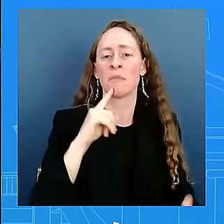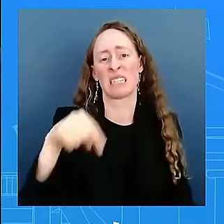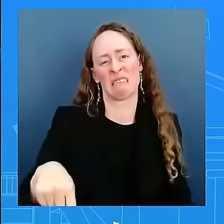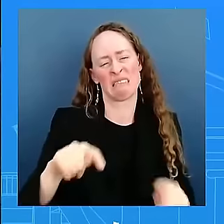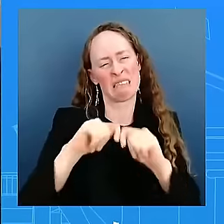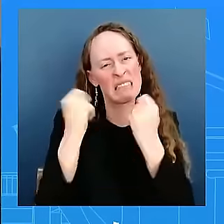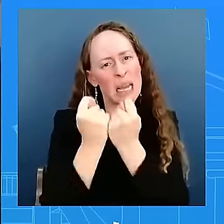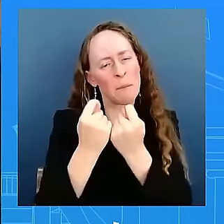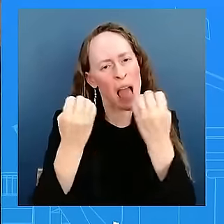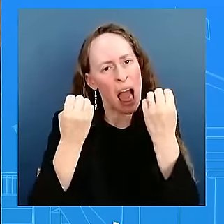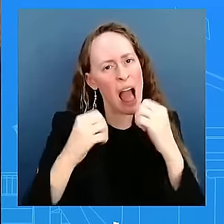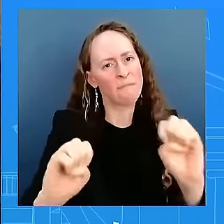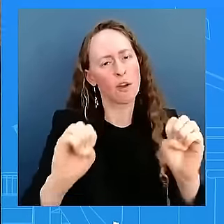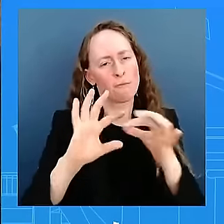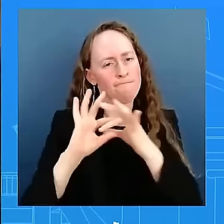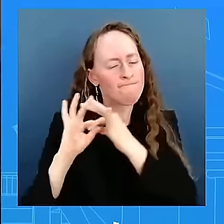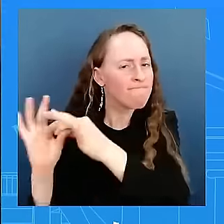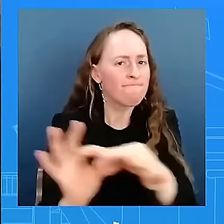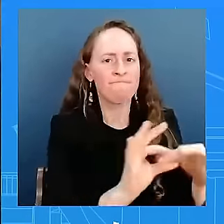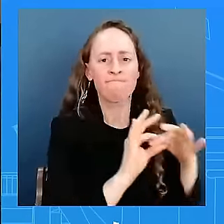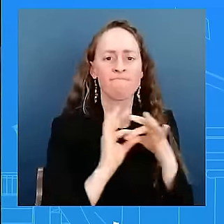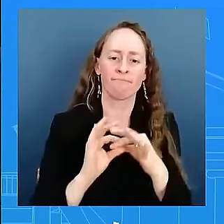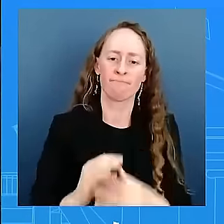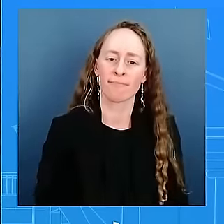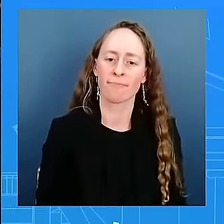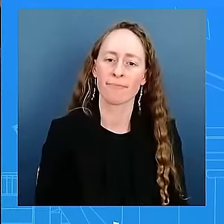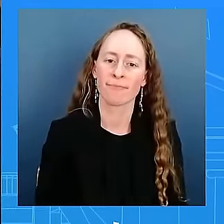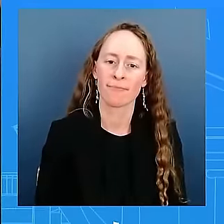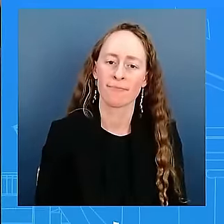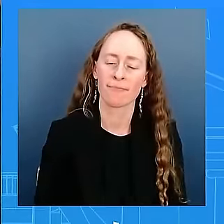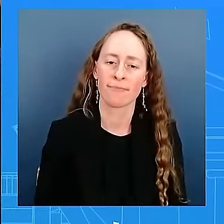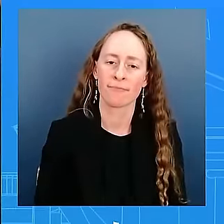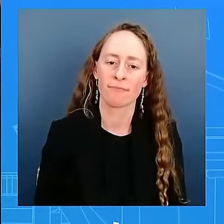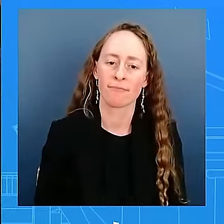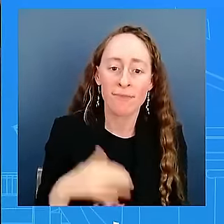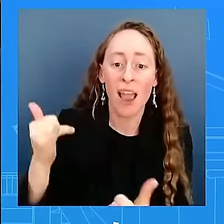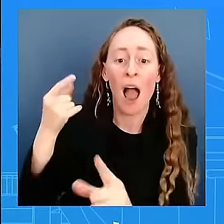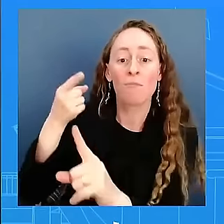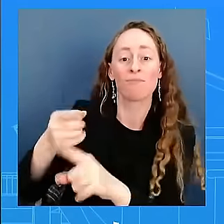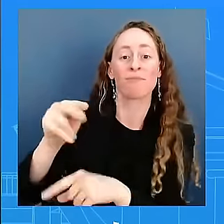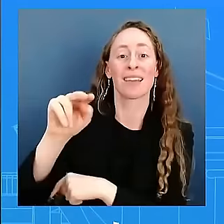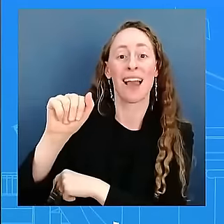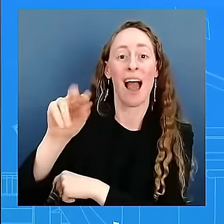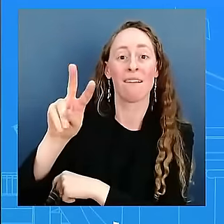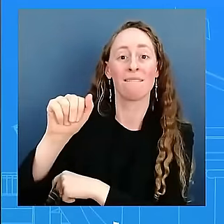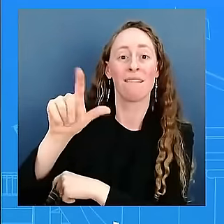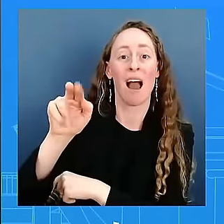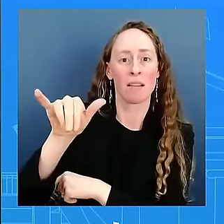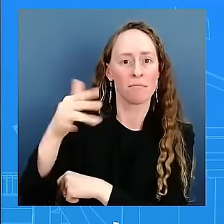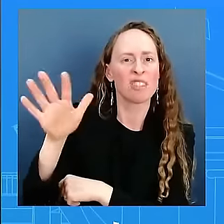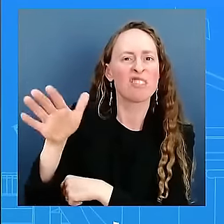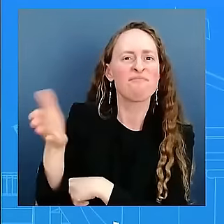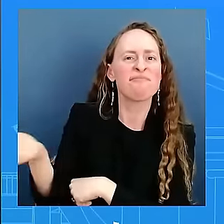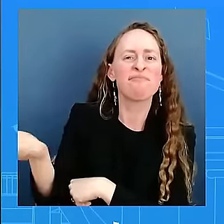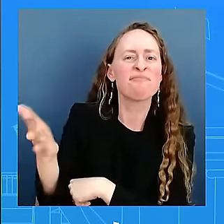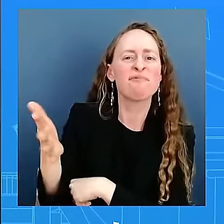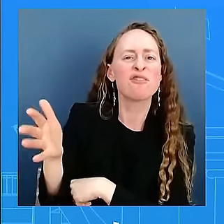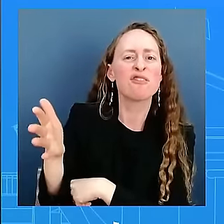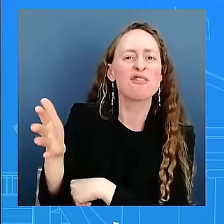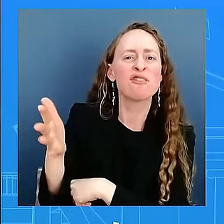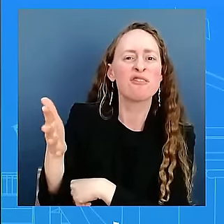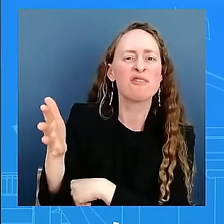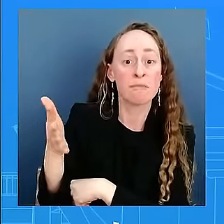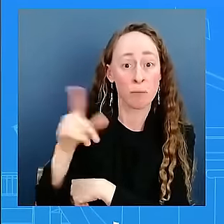was Alexei Navalny supposed to be a part of this deal before he died in prison? So we had been